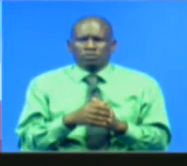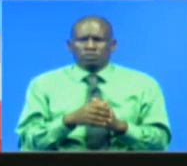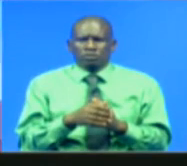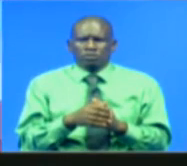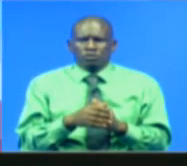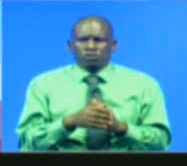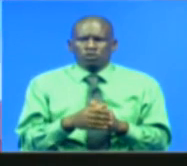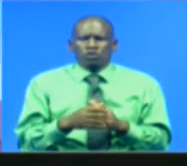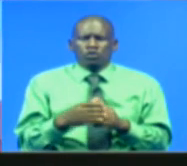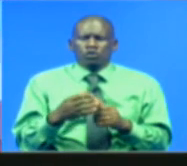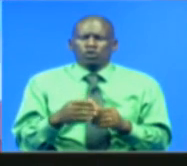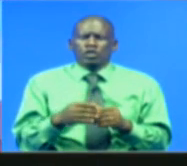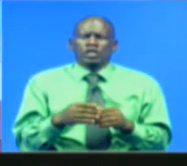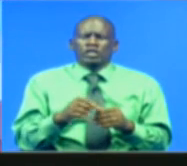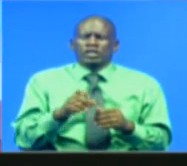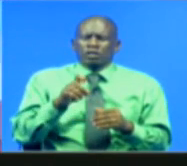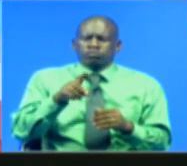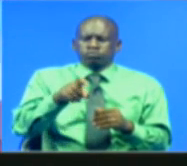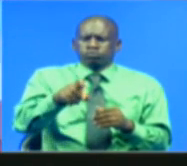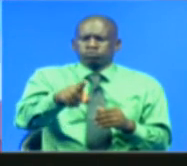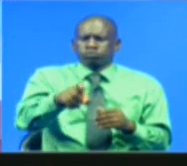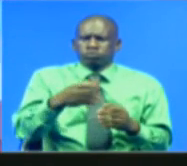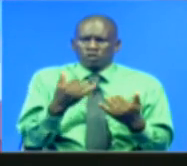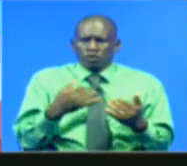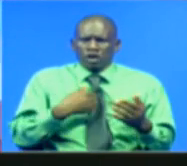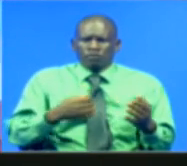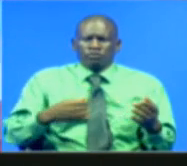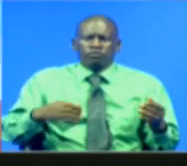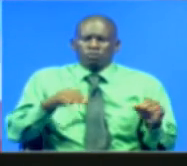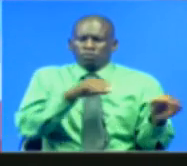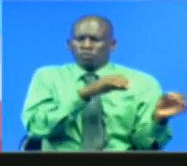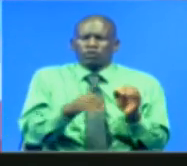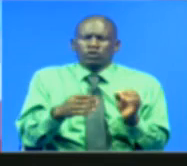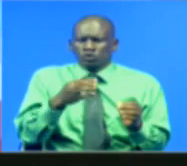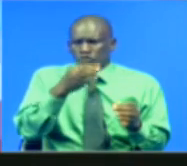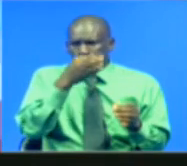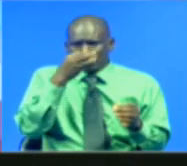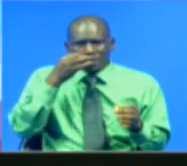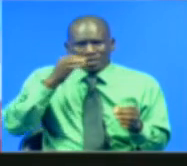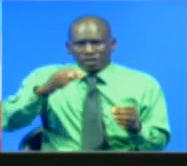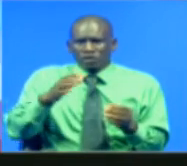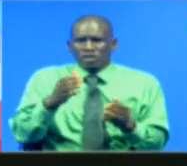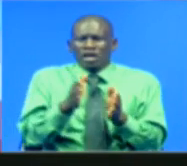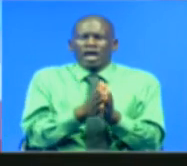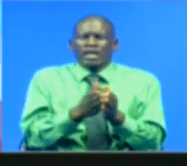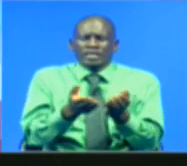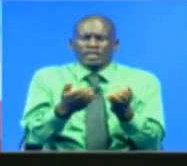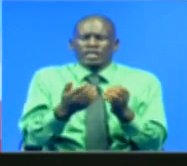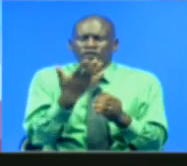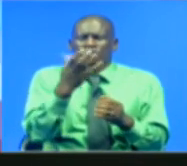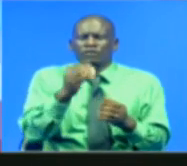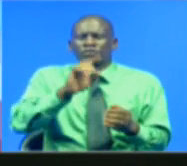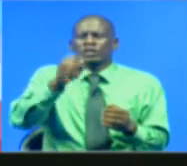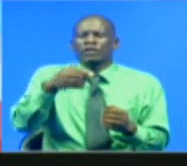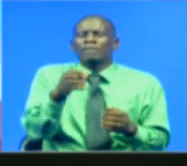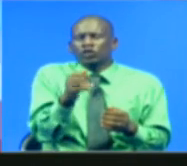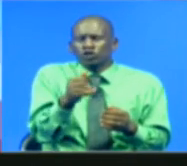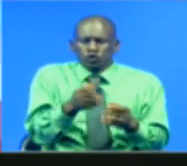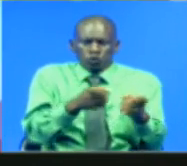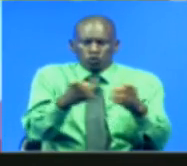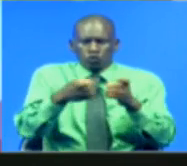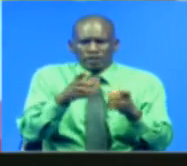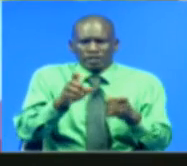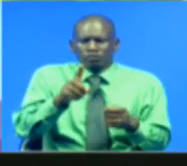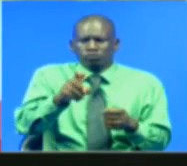The fall army worms have now hit the county of Nyeri, and it will cost 50 million shillings to contain them. This is according to the county executive